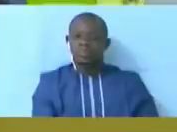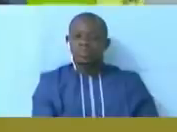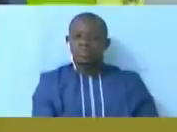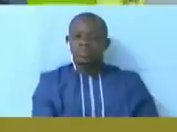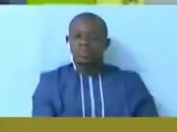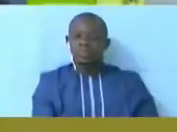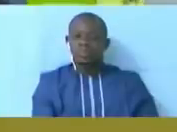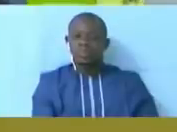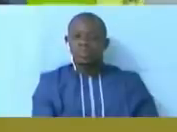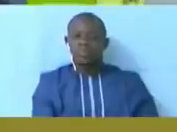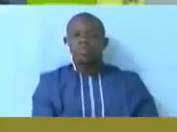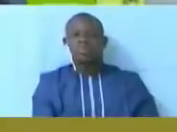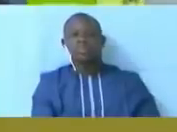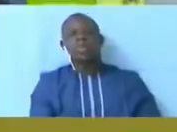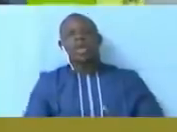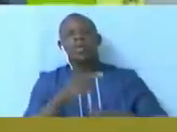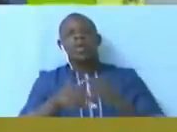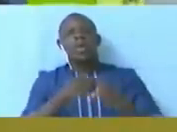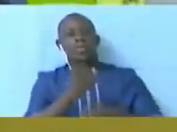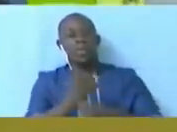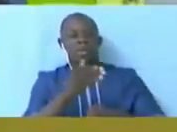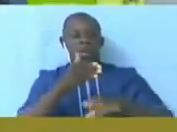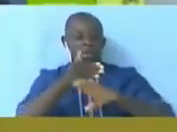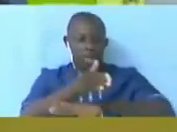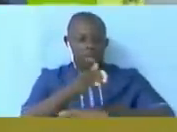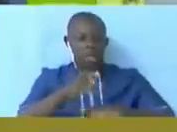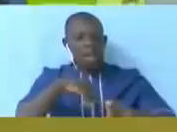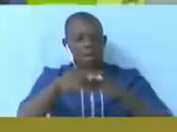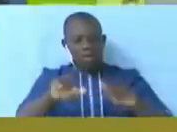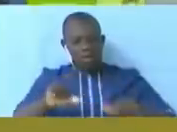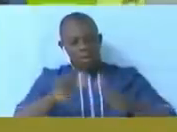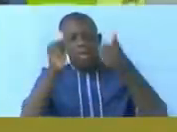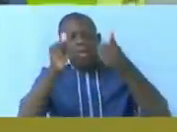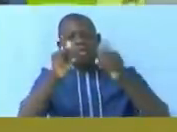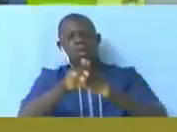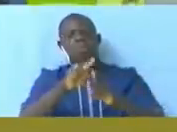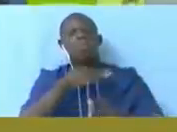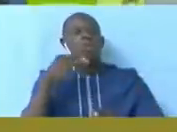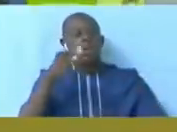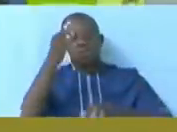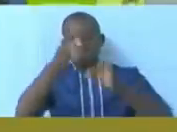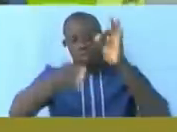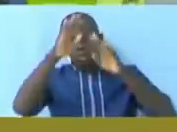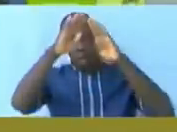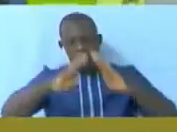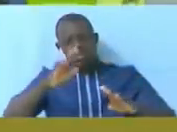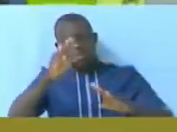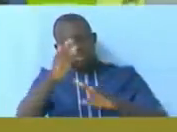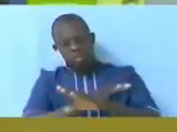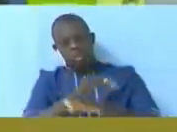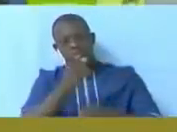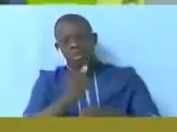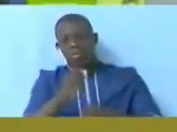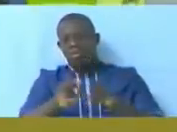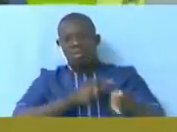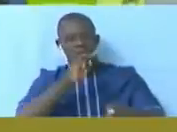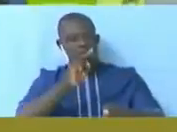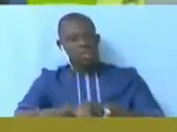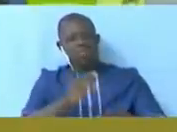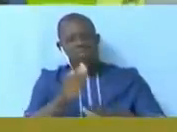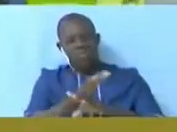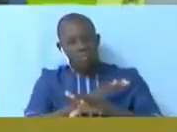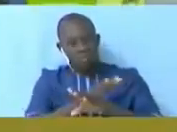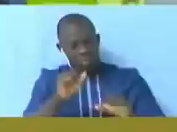the murder case itself. Wala fananata ke kuti wala wo balango wale kulu dukundi wala ka mendi puru kito